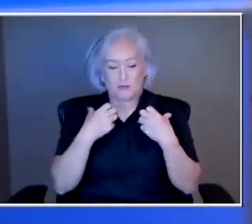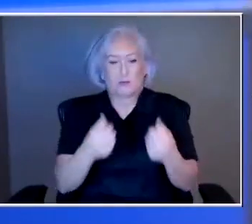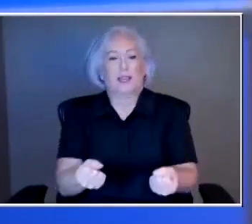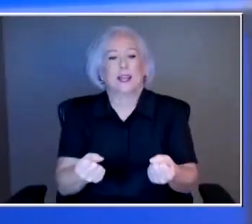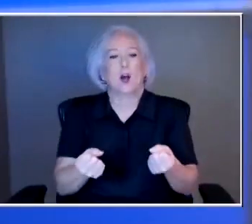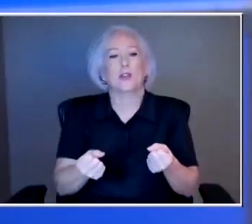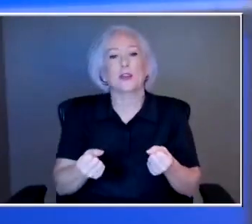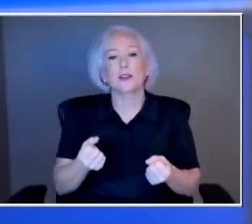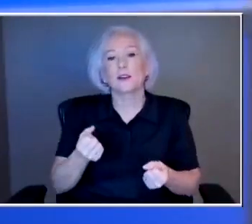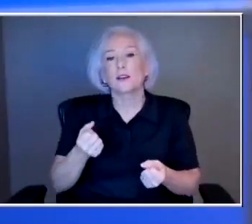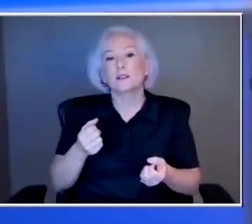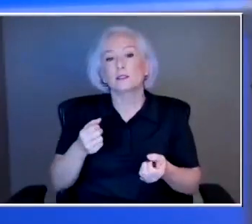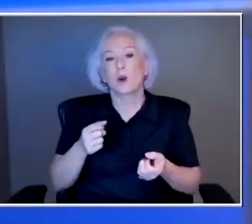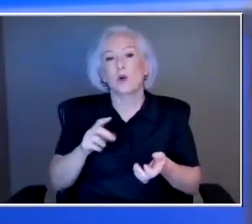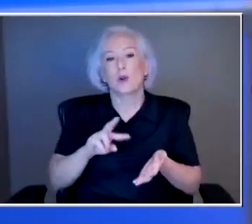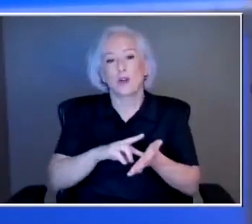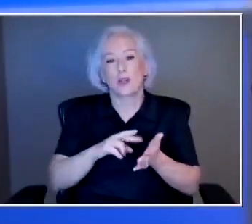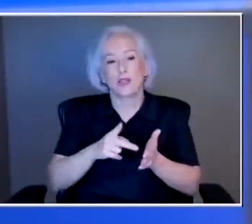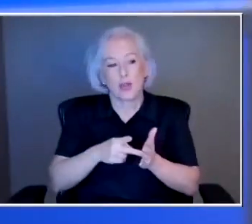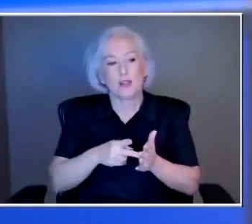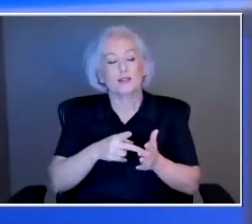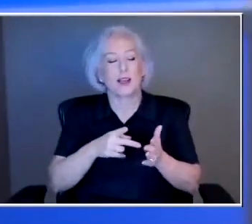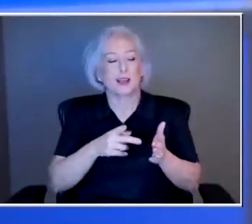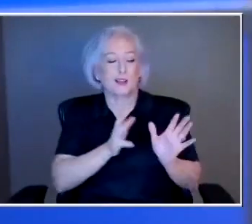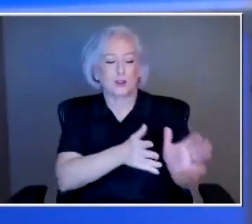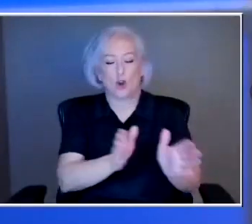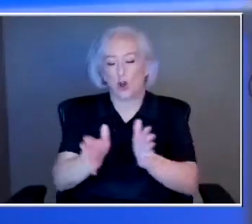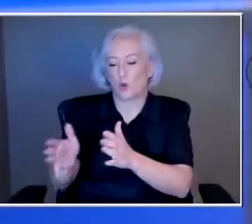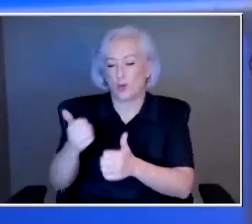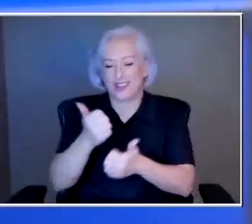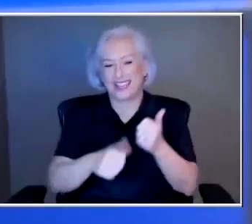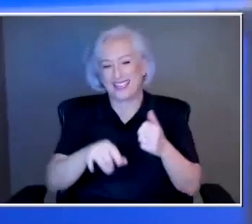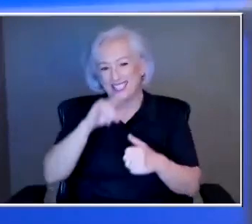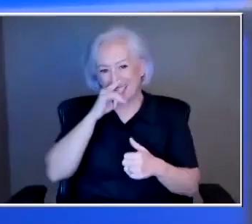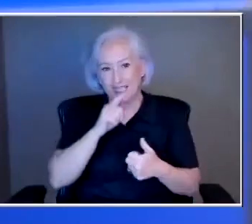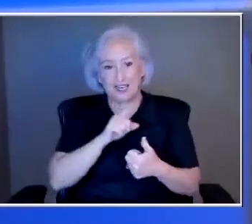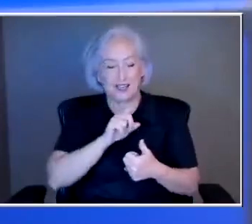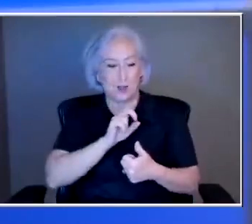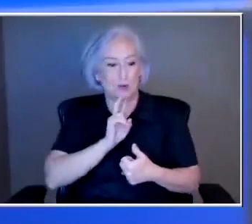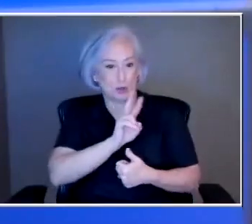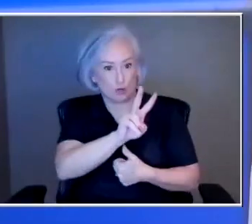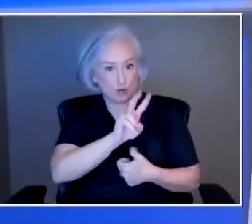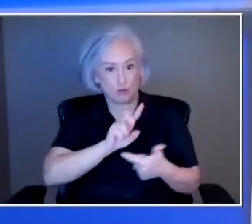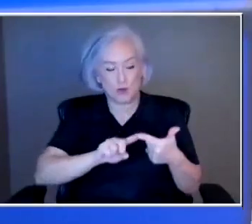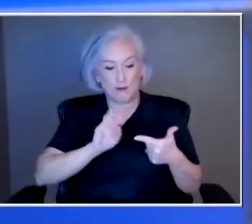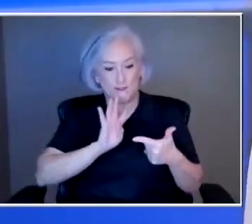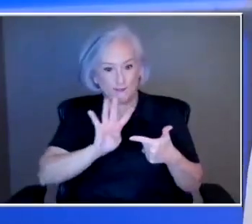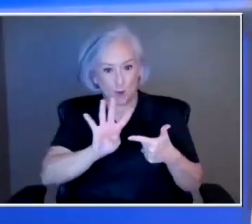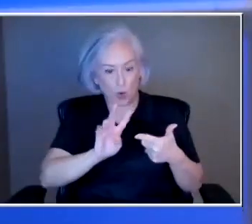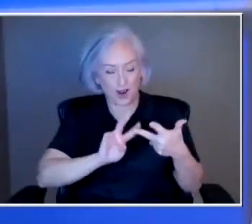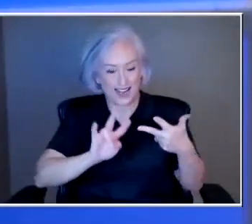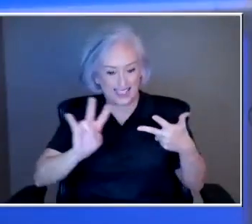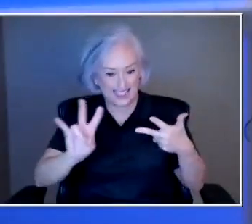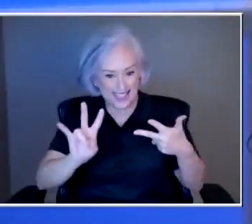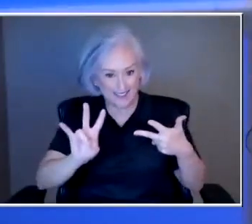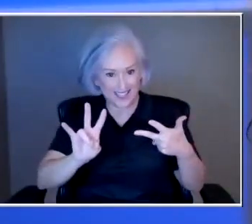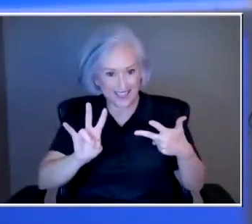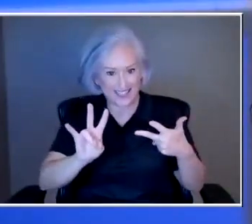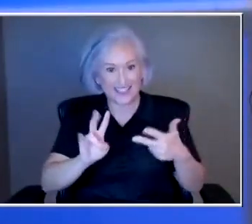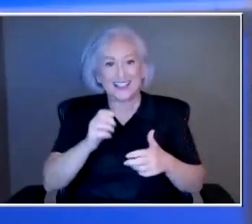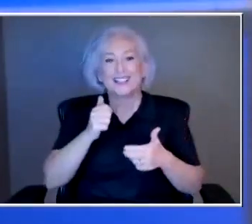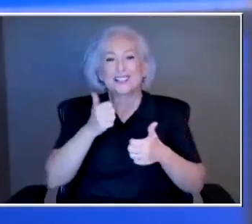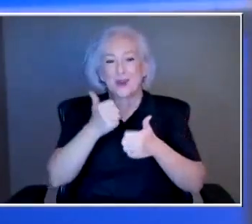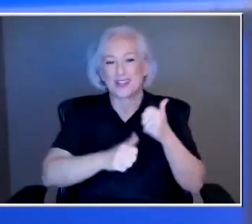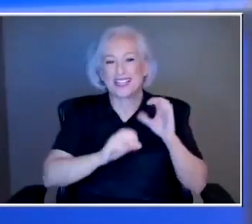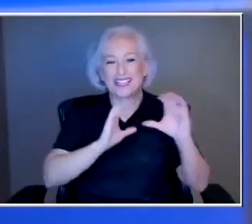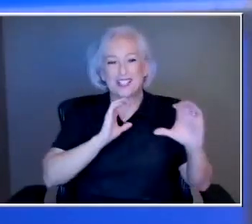then me to talk to each kid. Now, my kids were 2 and 4 and 7, so each conversation,